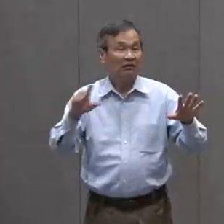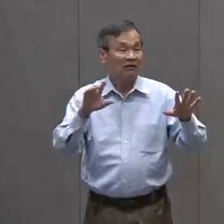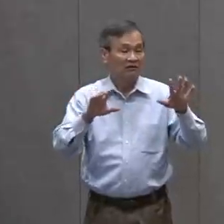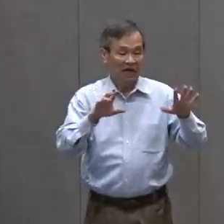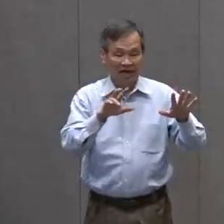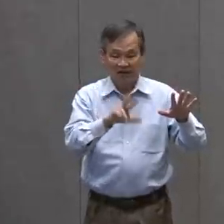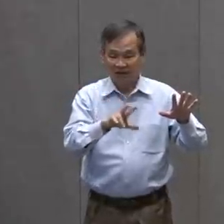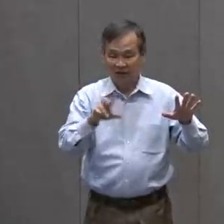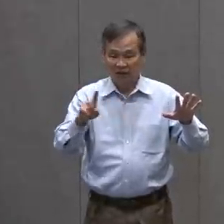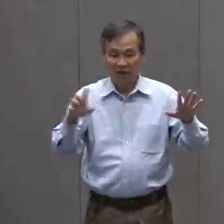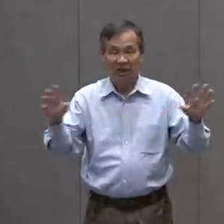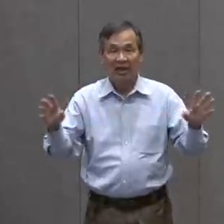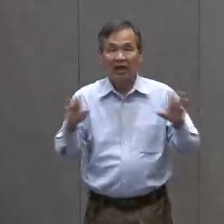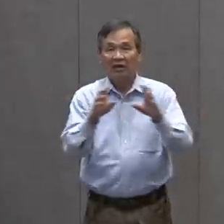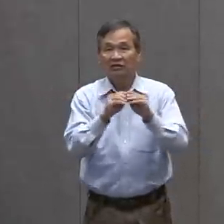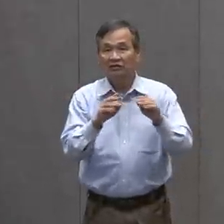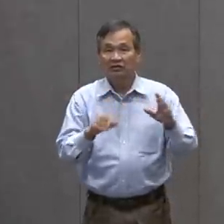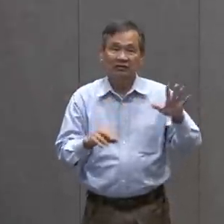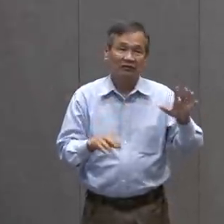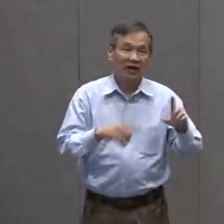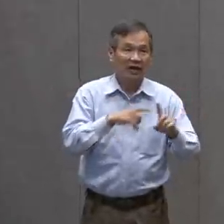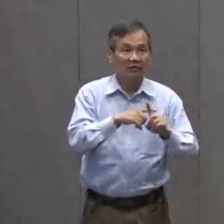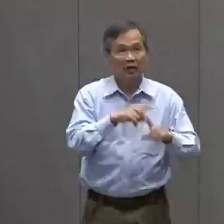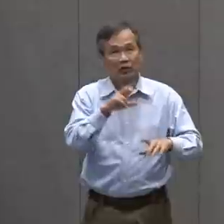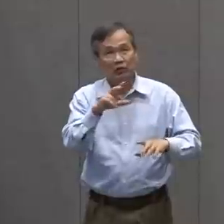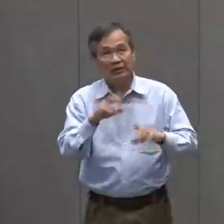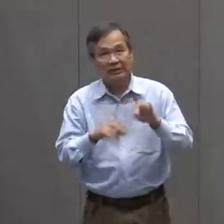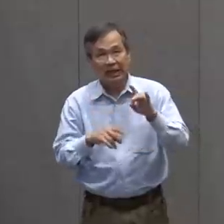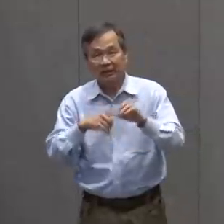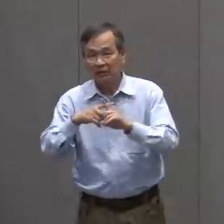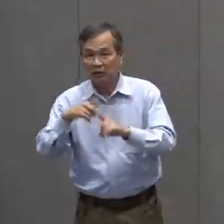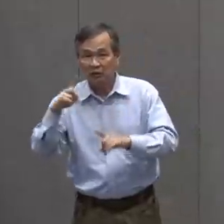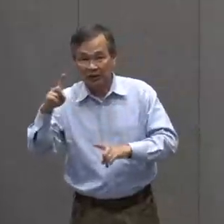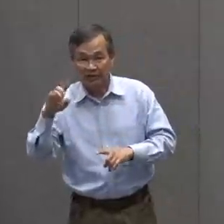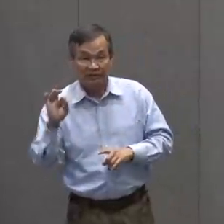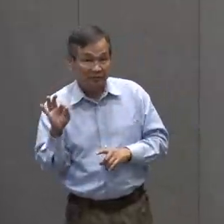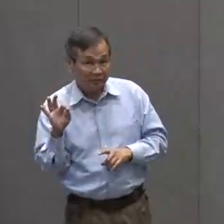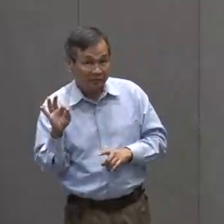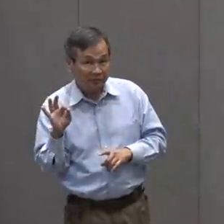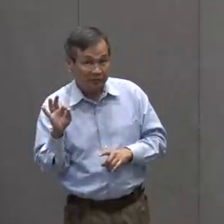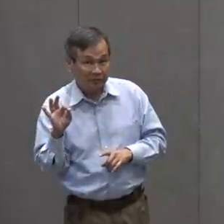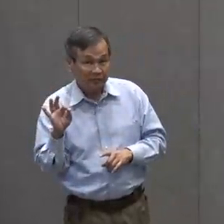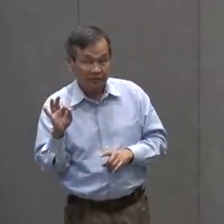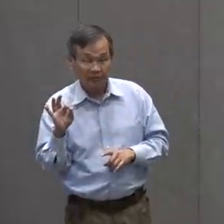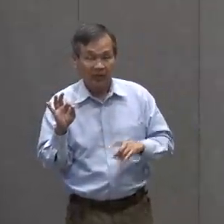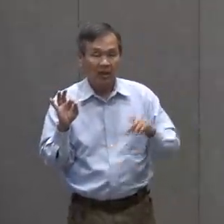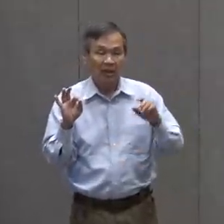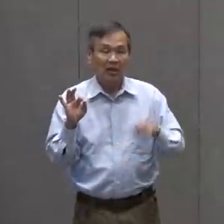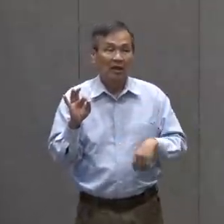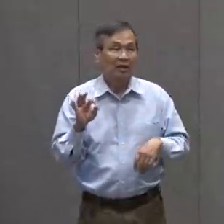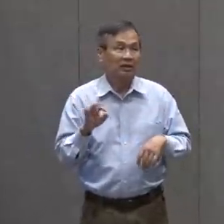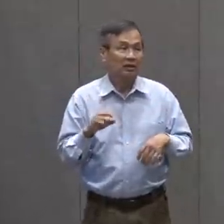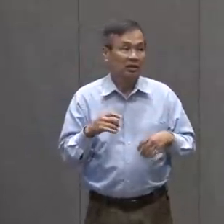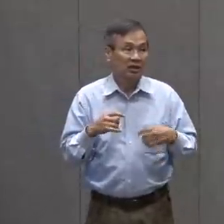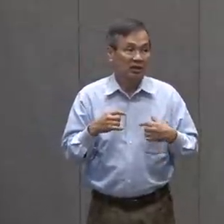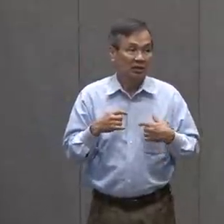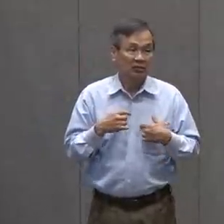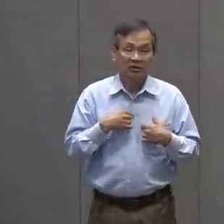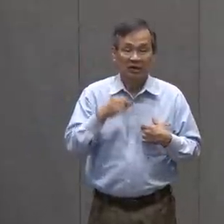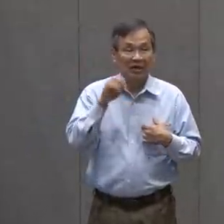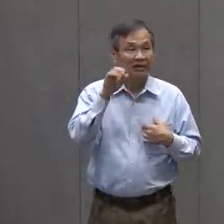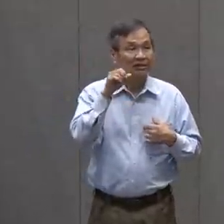up together. I could say 5 plus 3 is 8, plus 1 more would be 9, and I would be able to put my